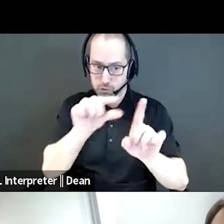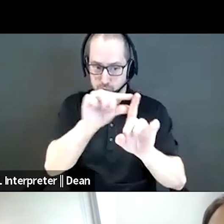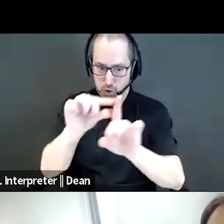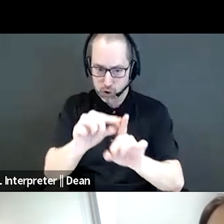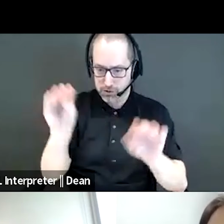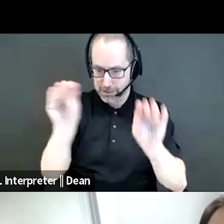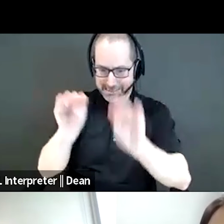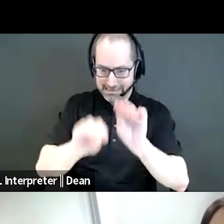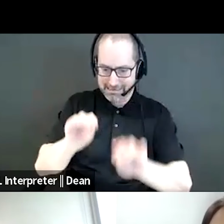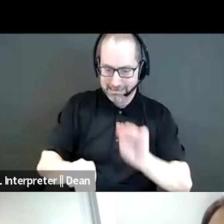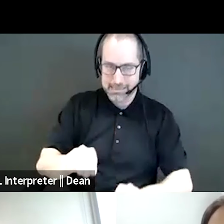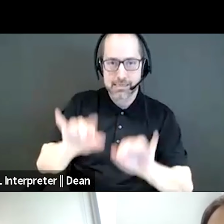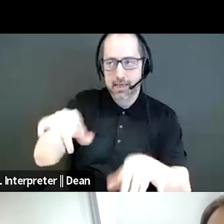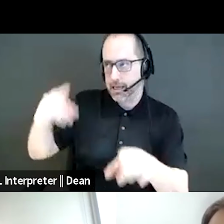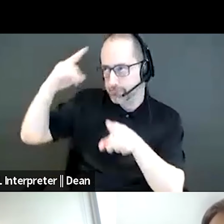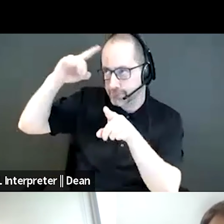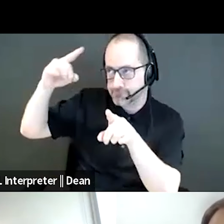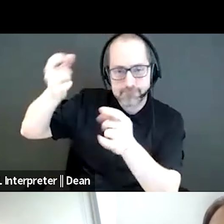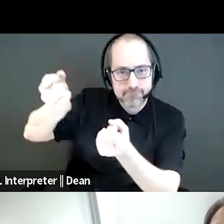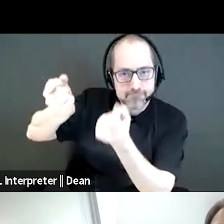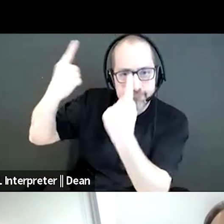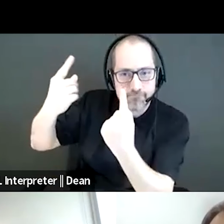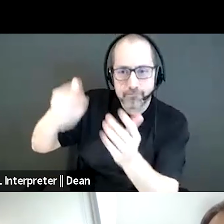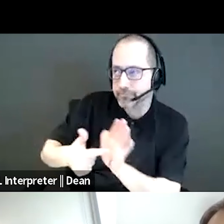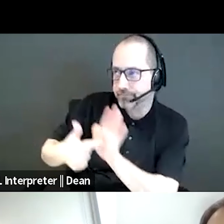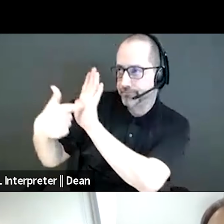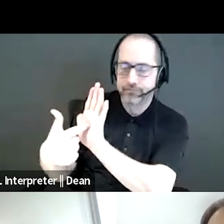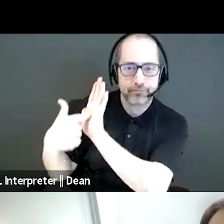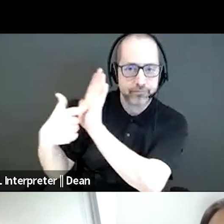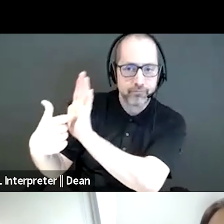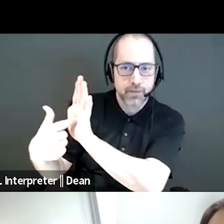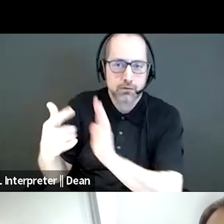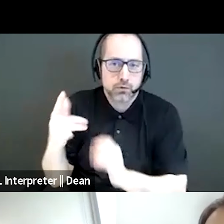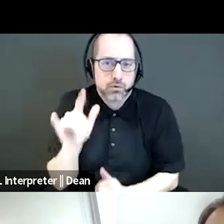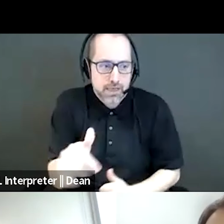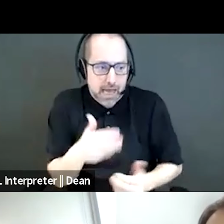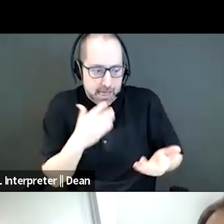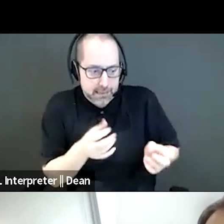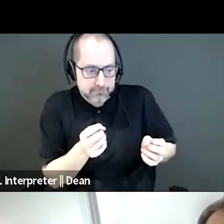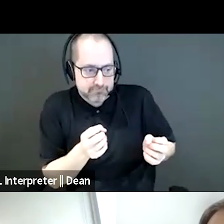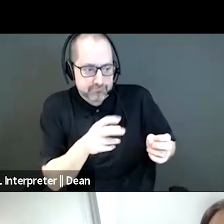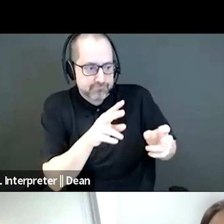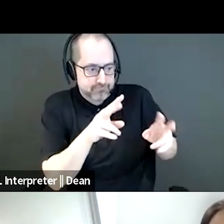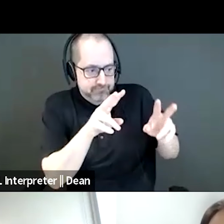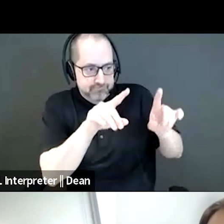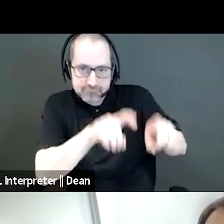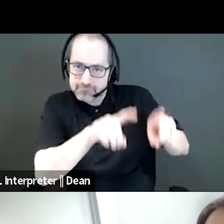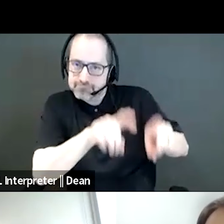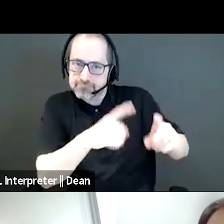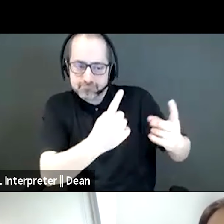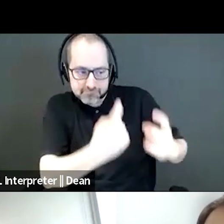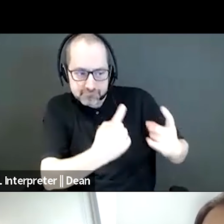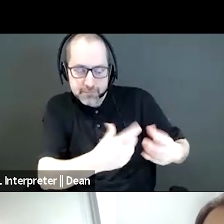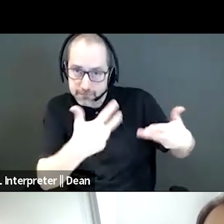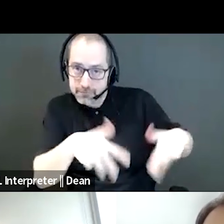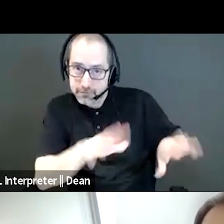additional information that actually provides good opportunity to talk about your qualities and show them your strengths, or